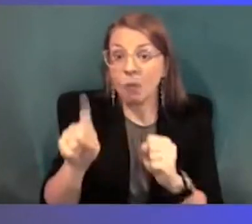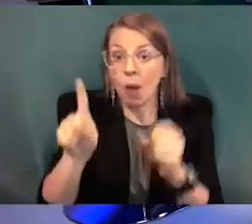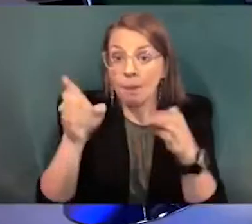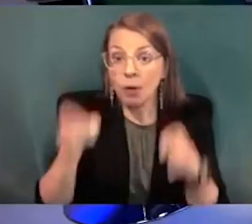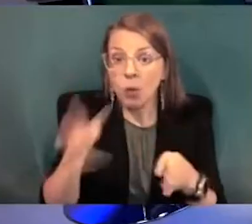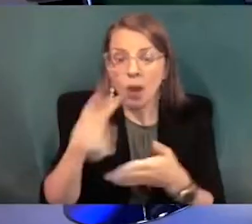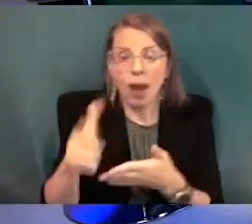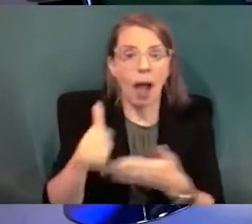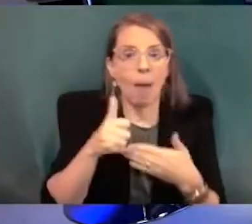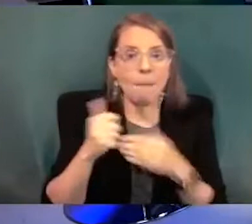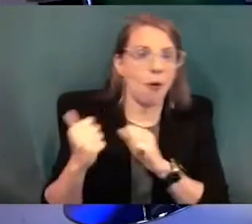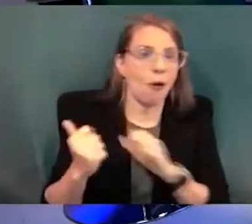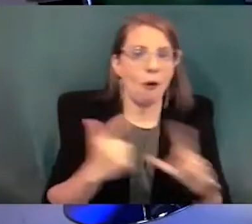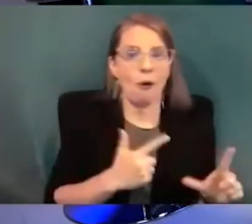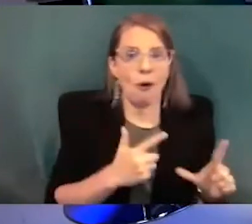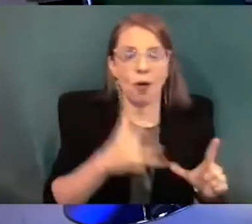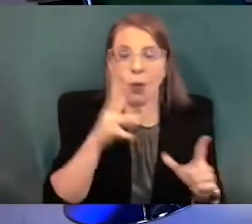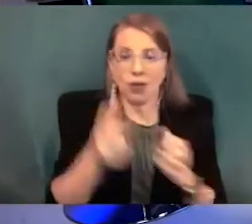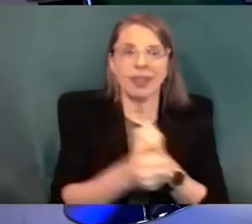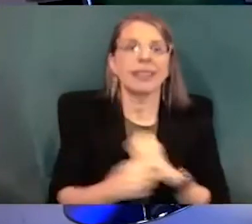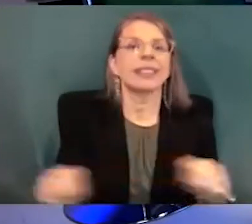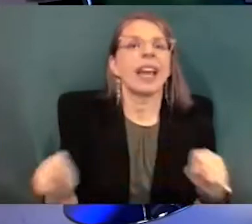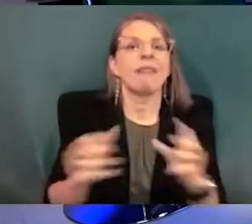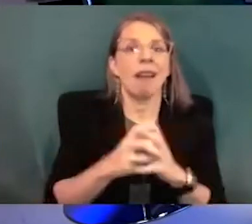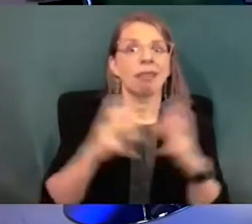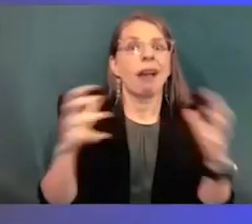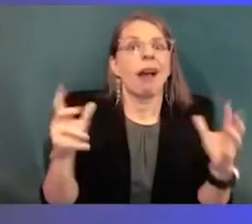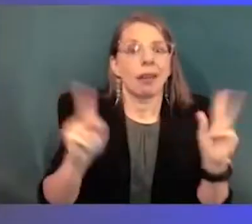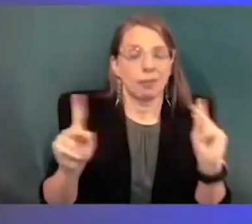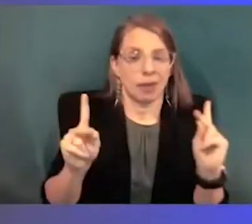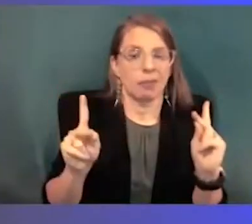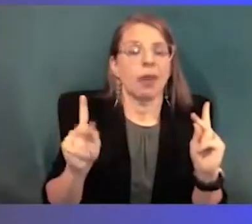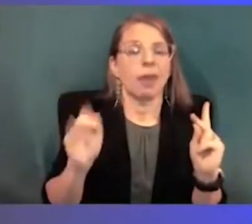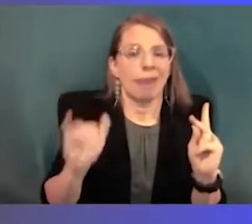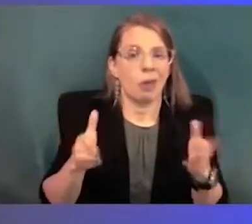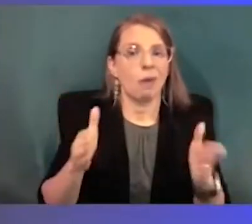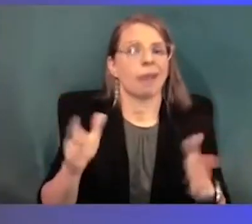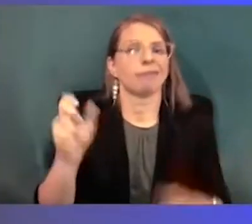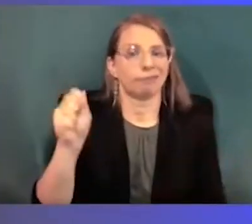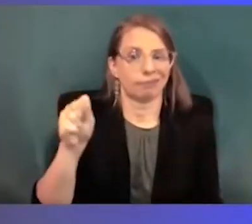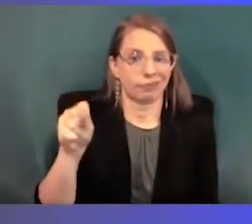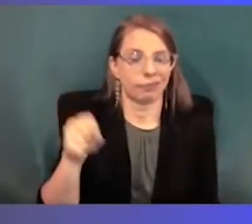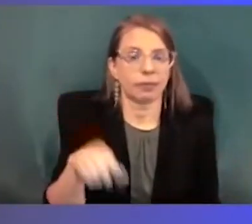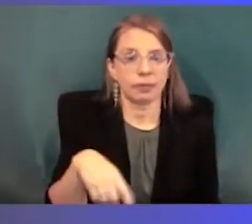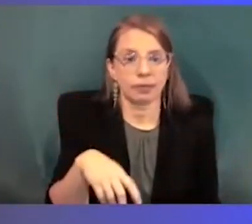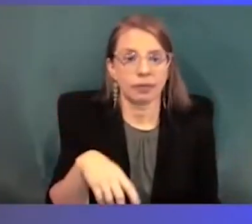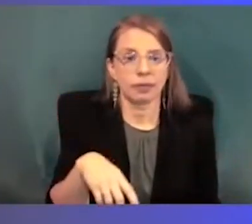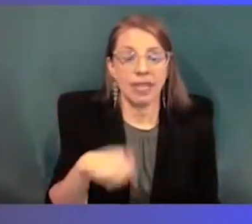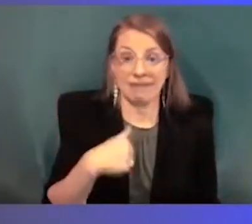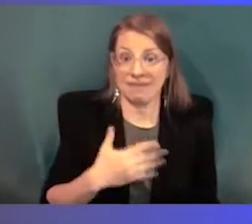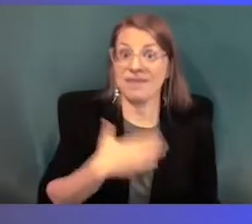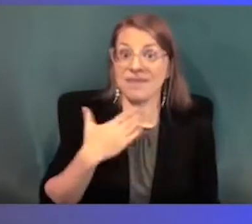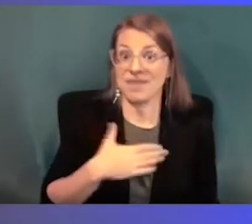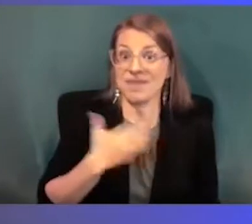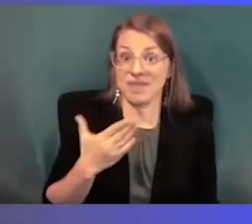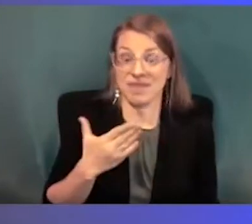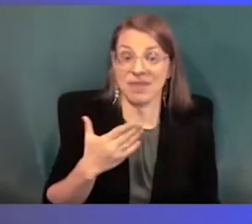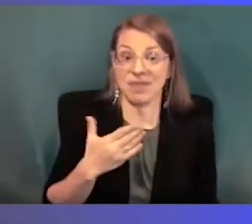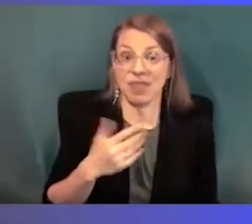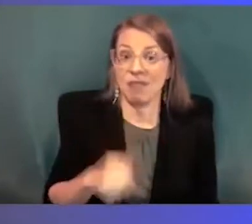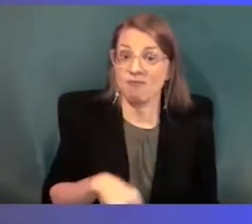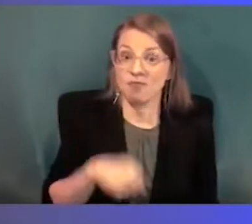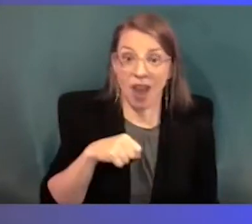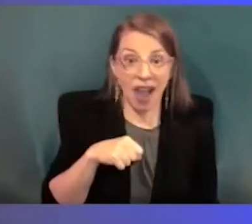eventually, we save a lot of people like that. Yes. So I'm happy. I'm glad. I'm proud to say